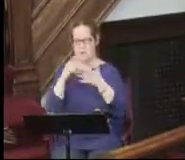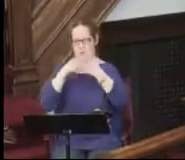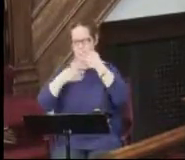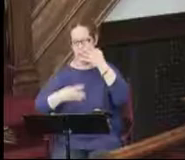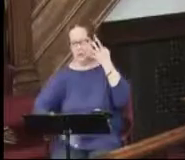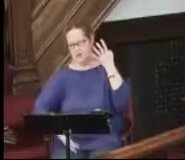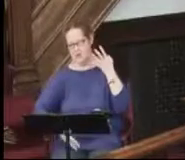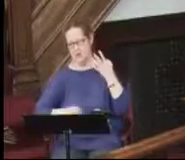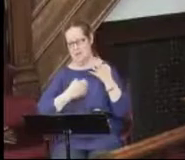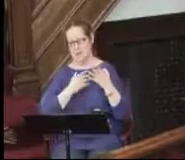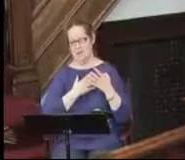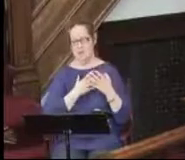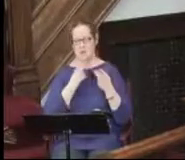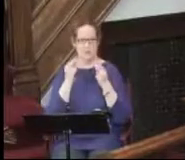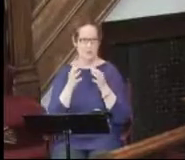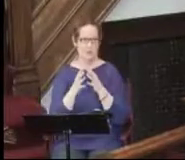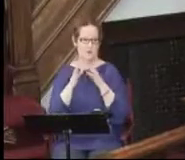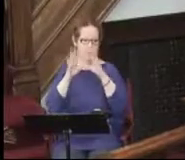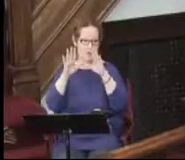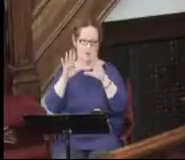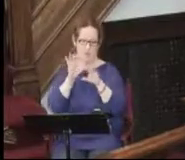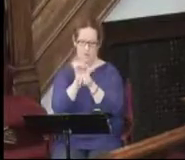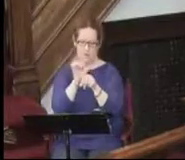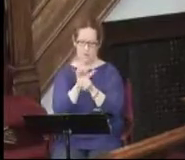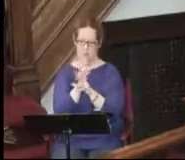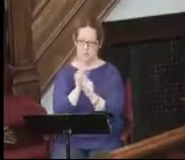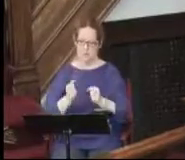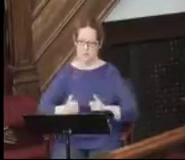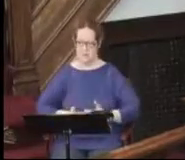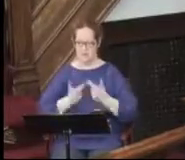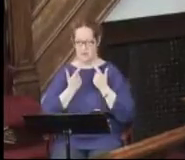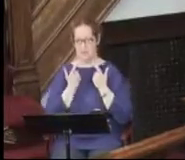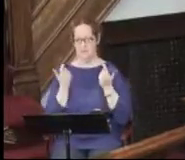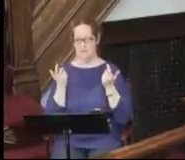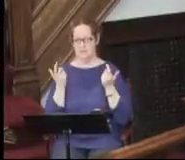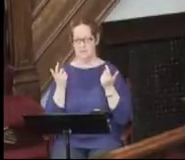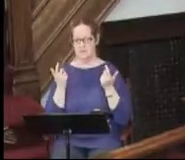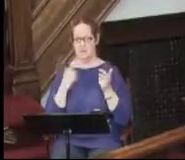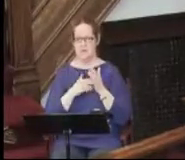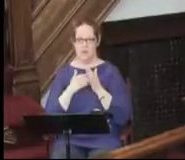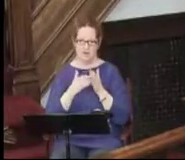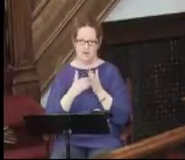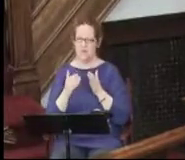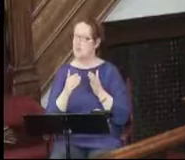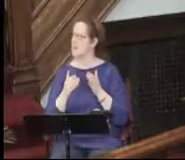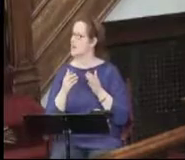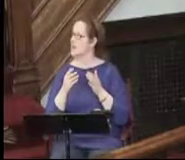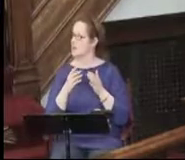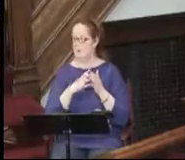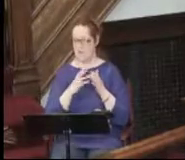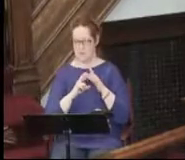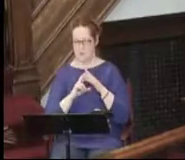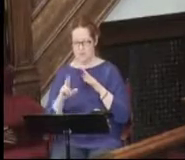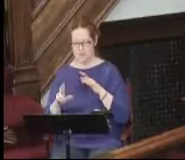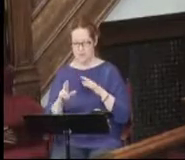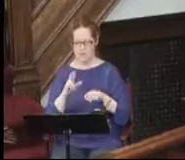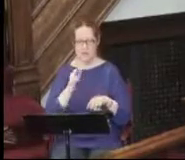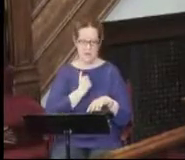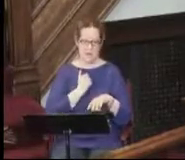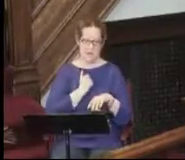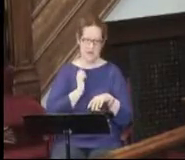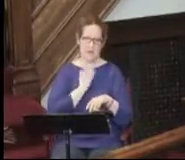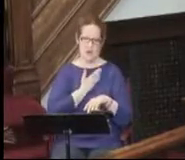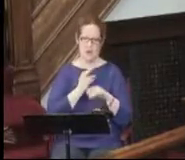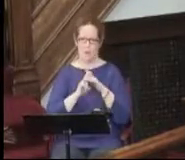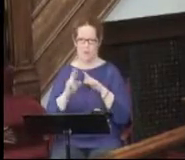others. So they are doing life-saving work. And oftentimes they're able to help people to get to Canada, where then our refugee program can